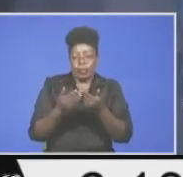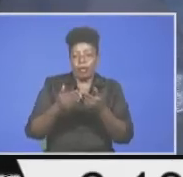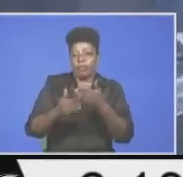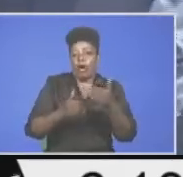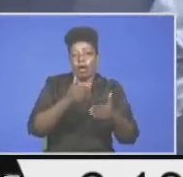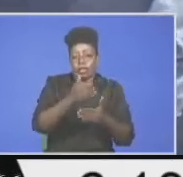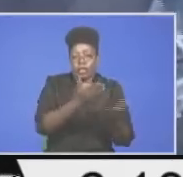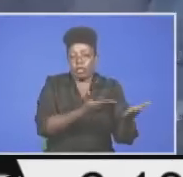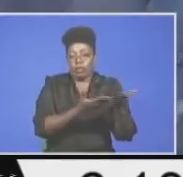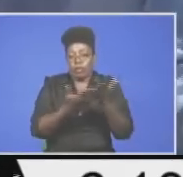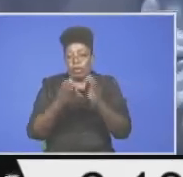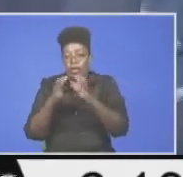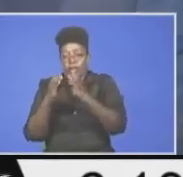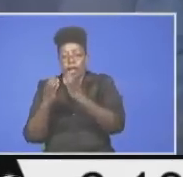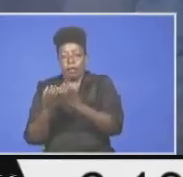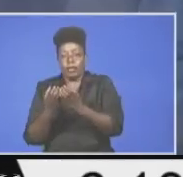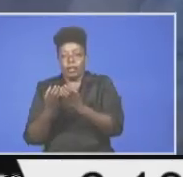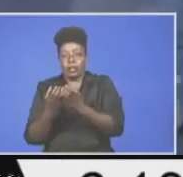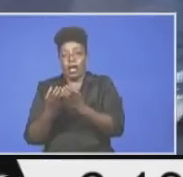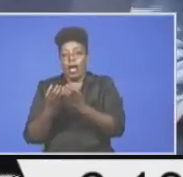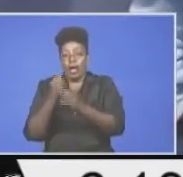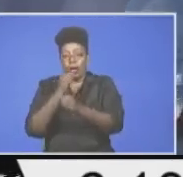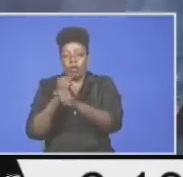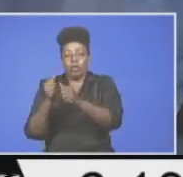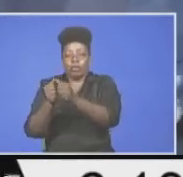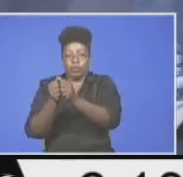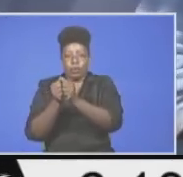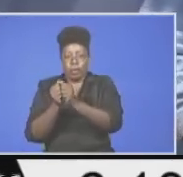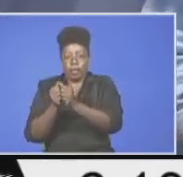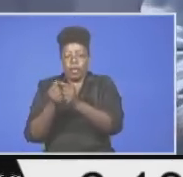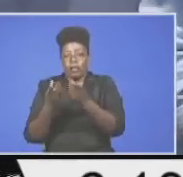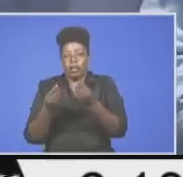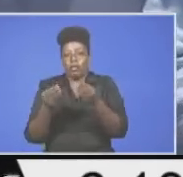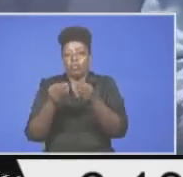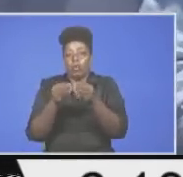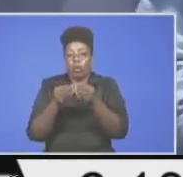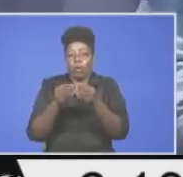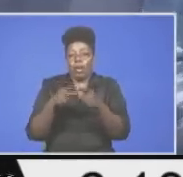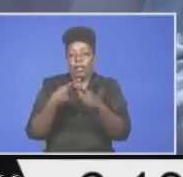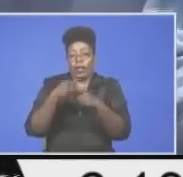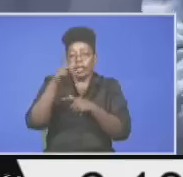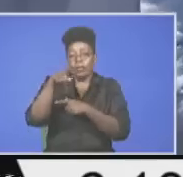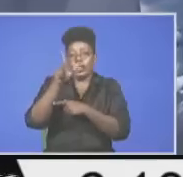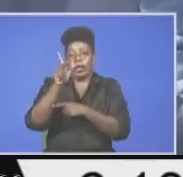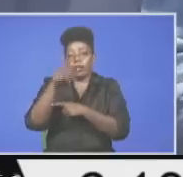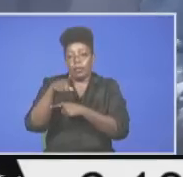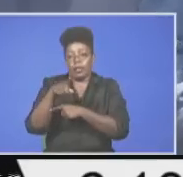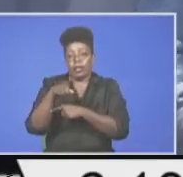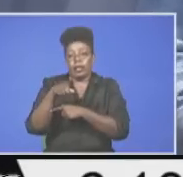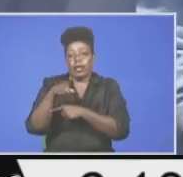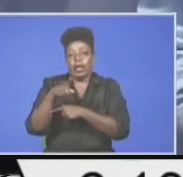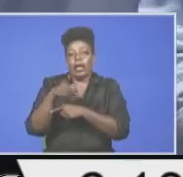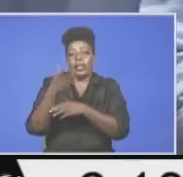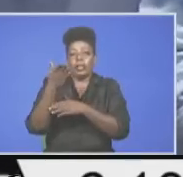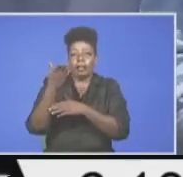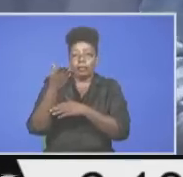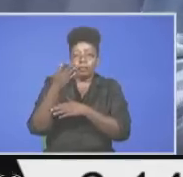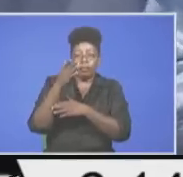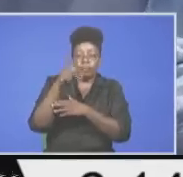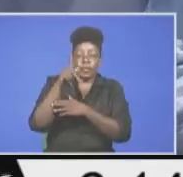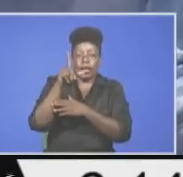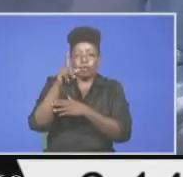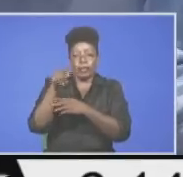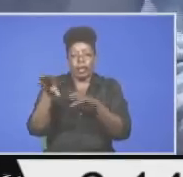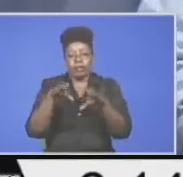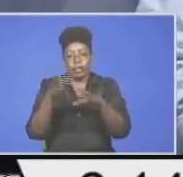bringing companies and potential employees together. He says it's done more than the PLP has done during its 5 years in governance. He